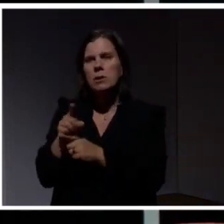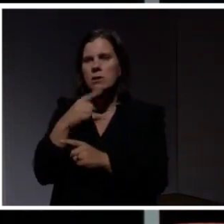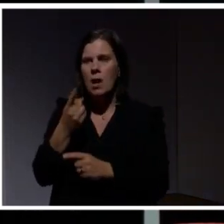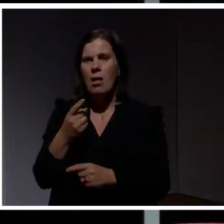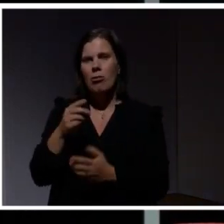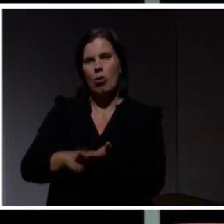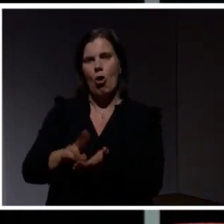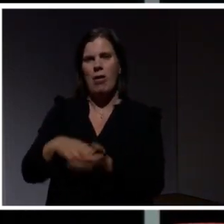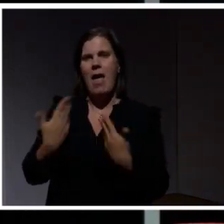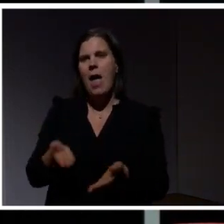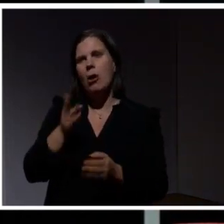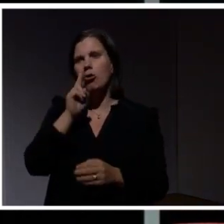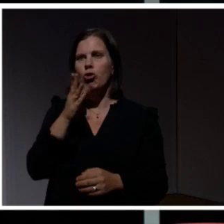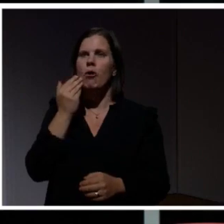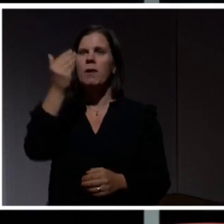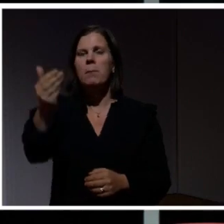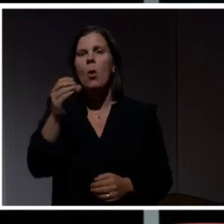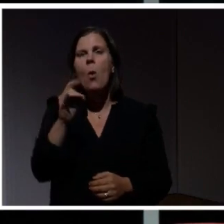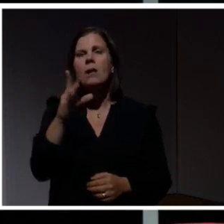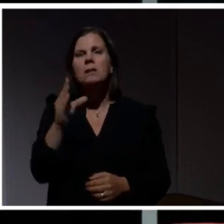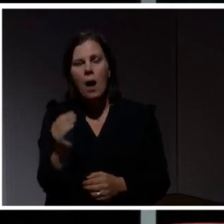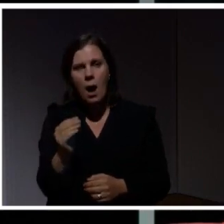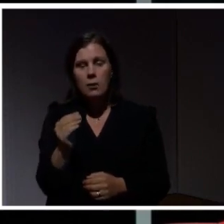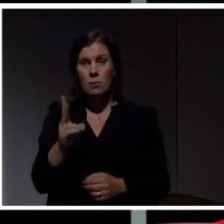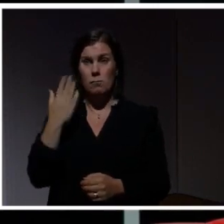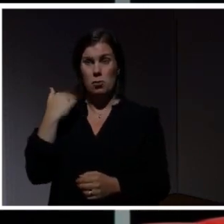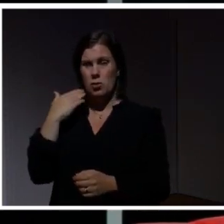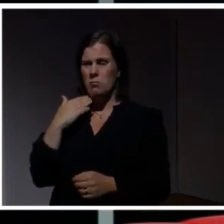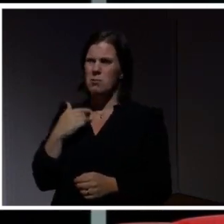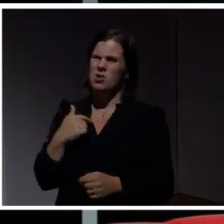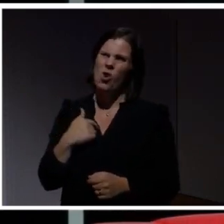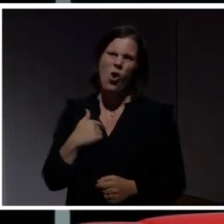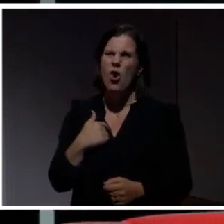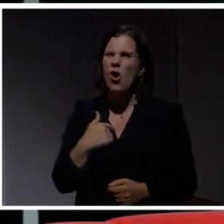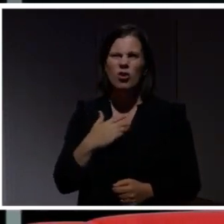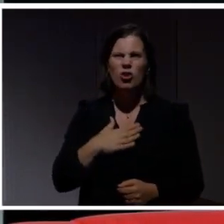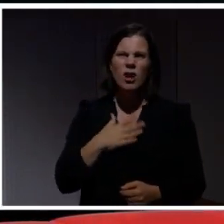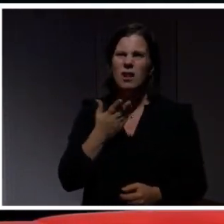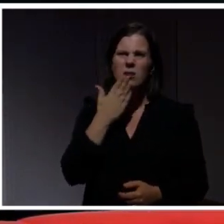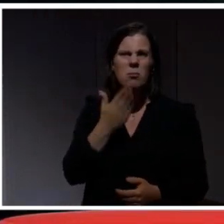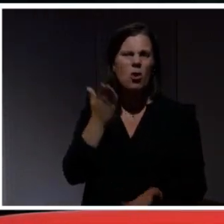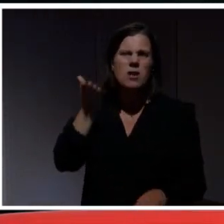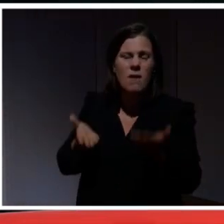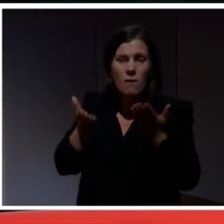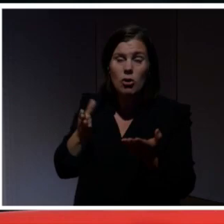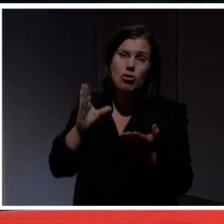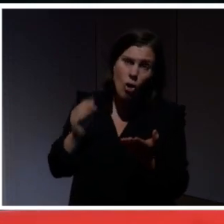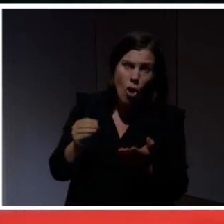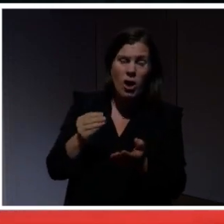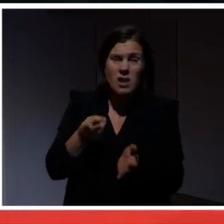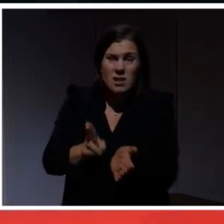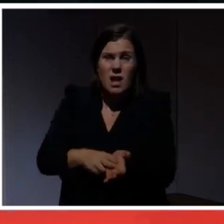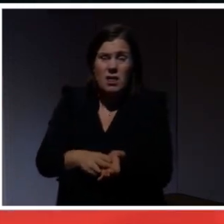oil. But I'm not entirely sure that that's an accurate comparison. I mean, it's true from maybe